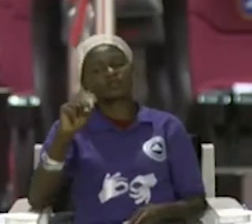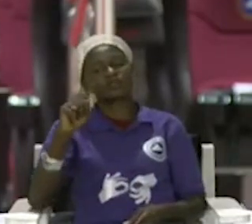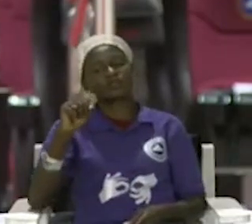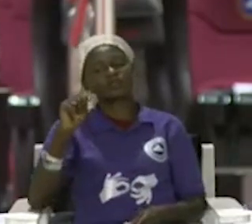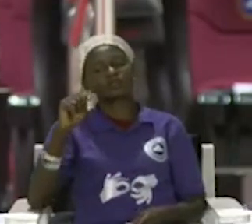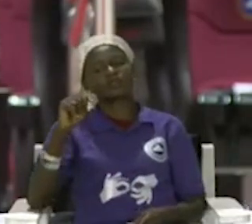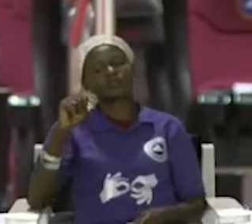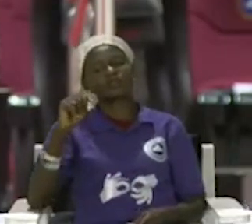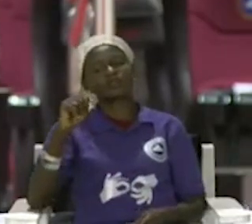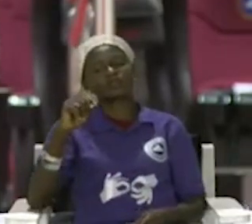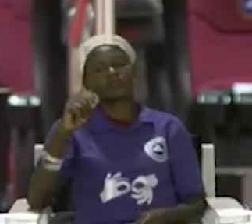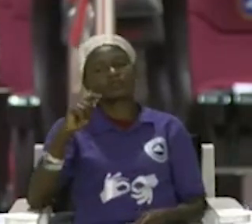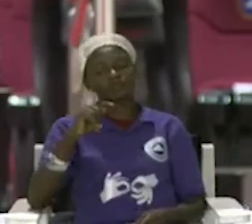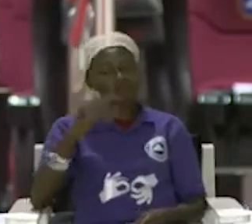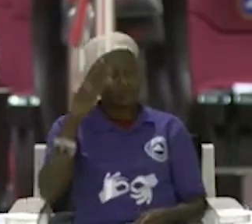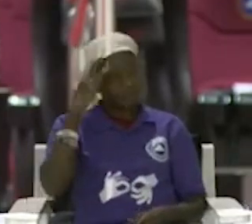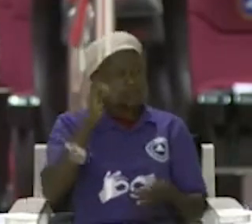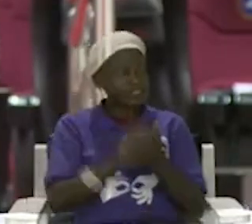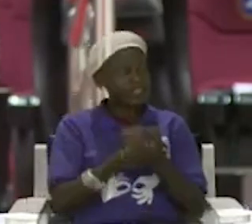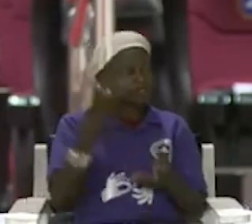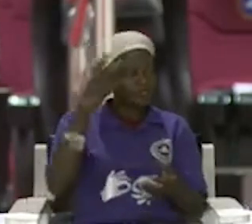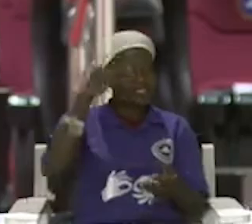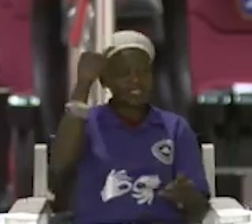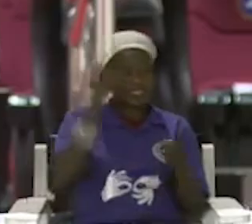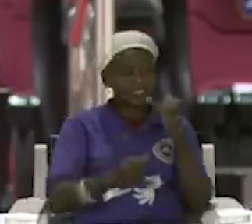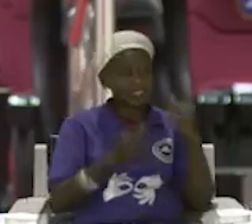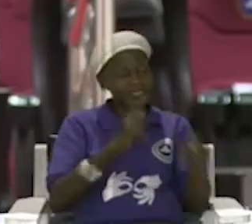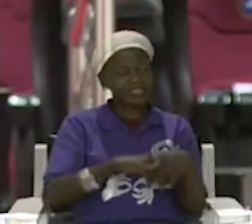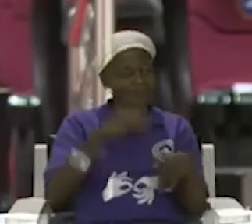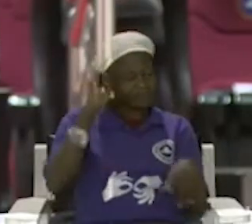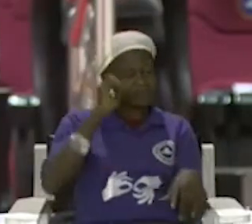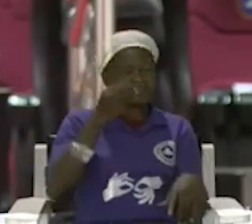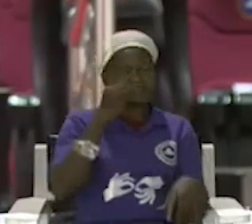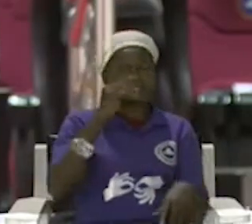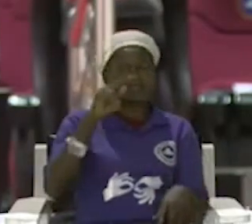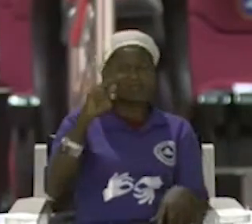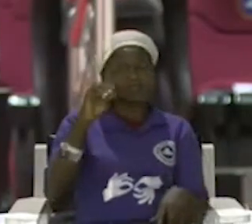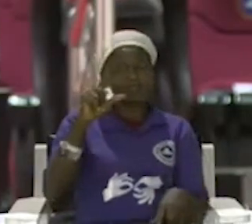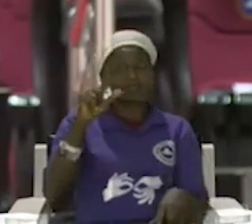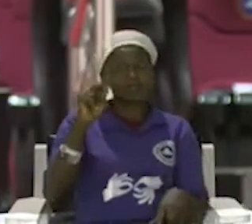Of course, you know that was the last time I ate kola nut.